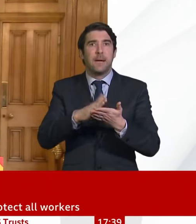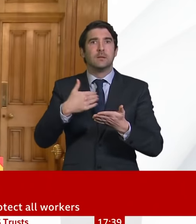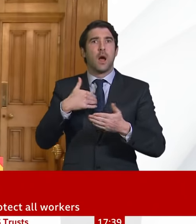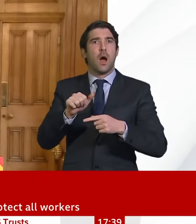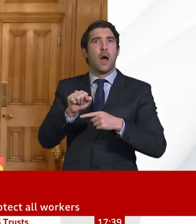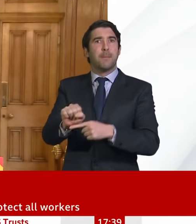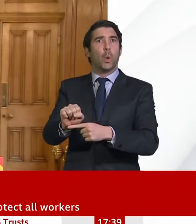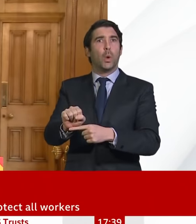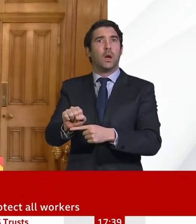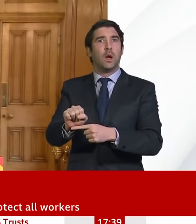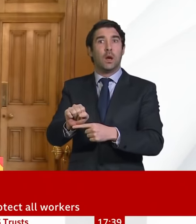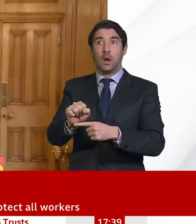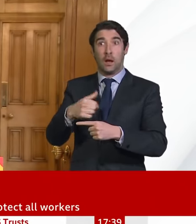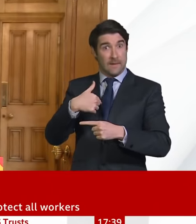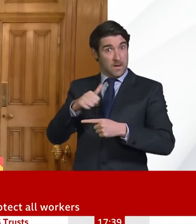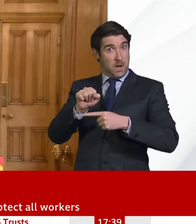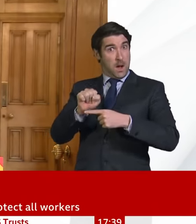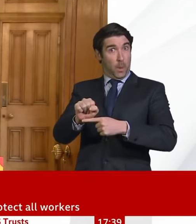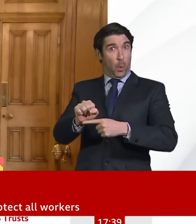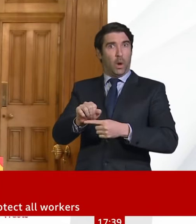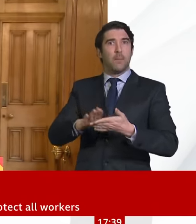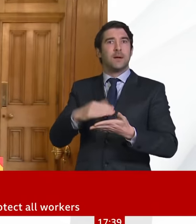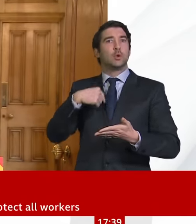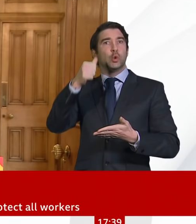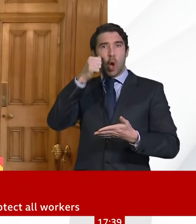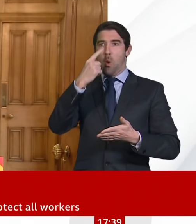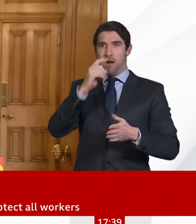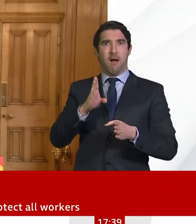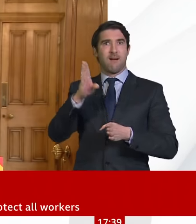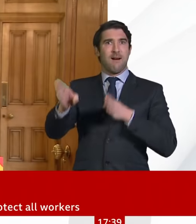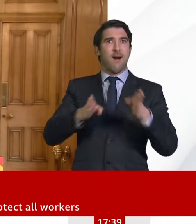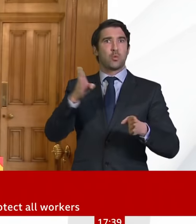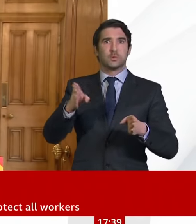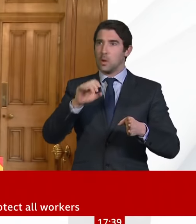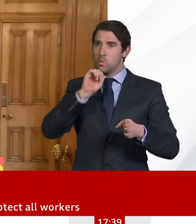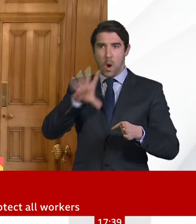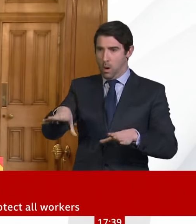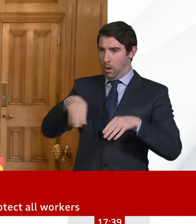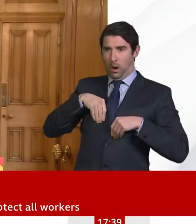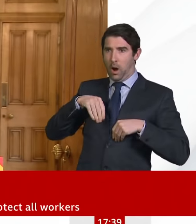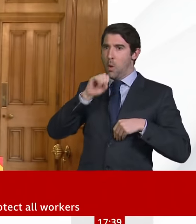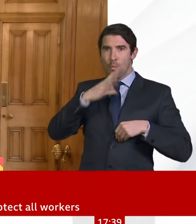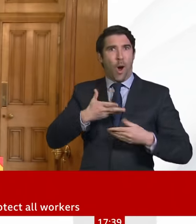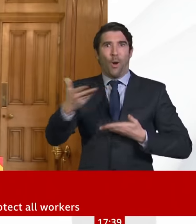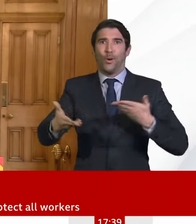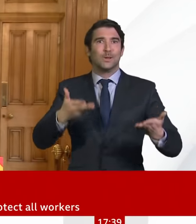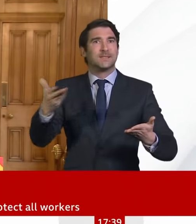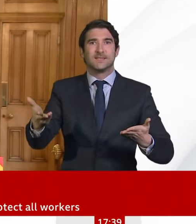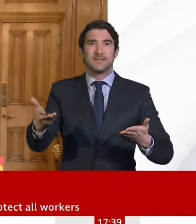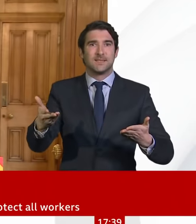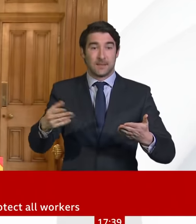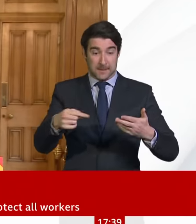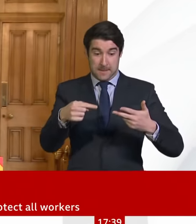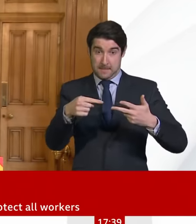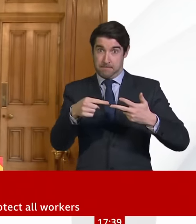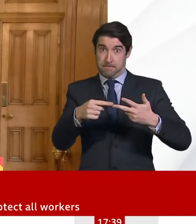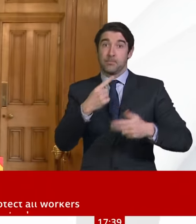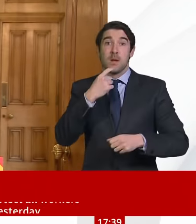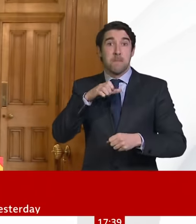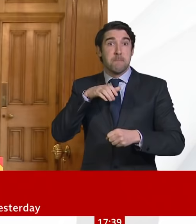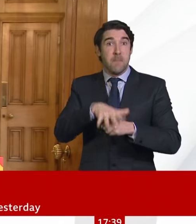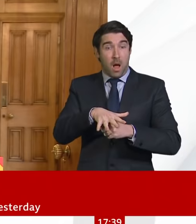done at home with a finger prick and deliver results in as little as 20 minutes. We're currently working with 9 companies who've offered these